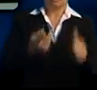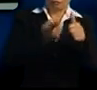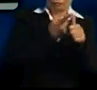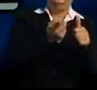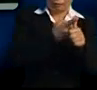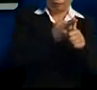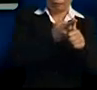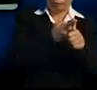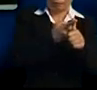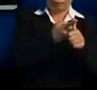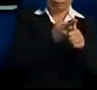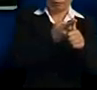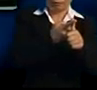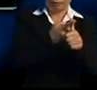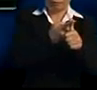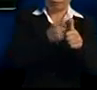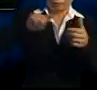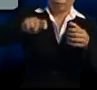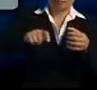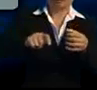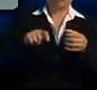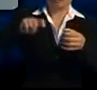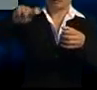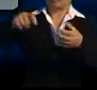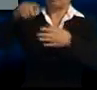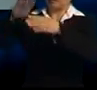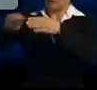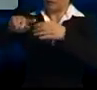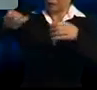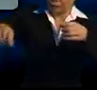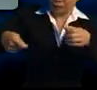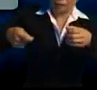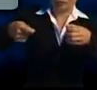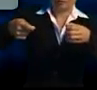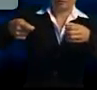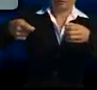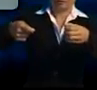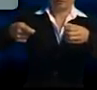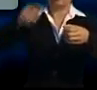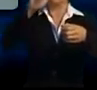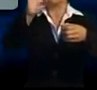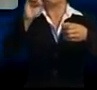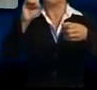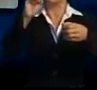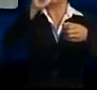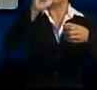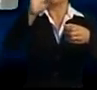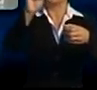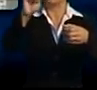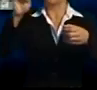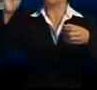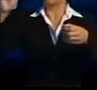First, we put in a spatula of mineral sample, that is iron oxide, in a test